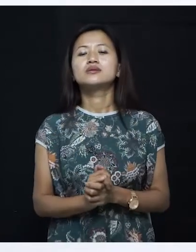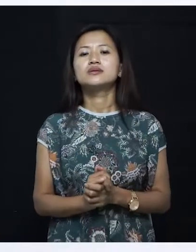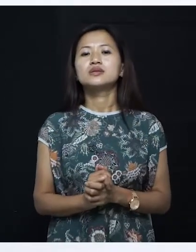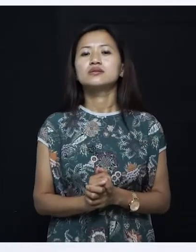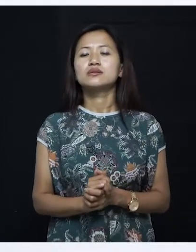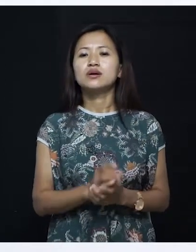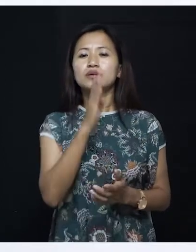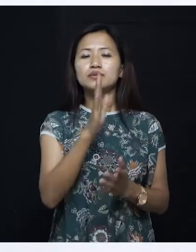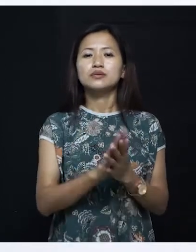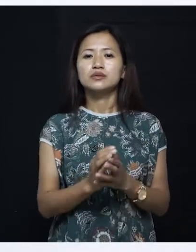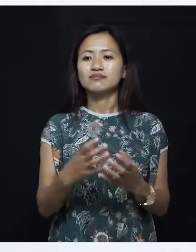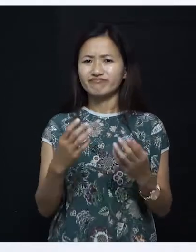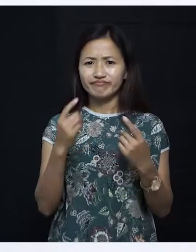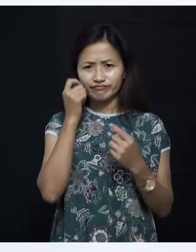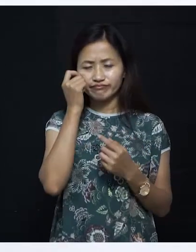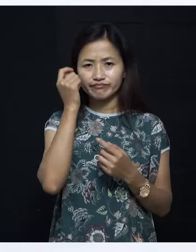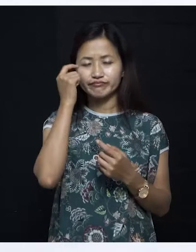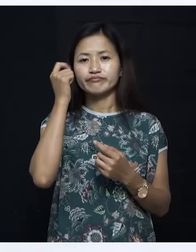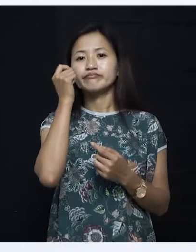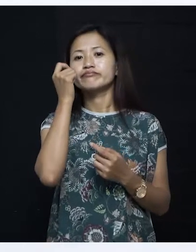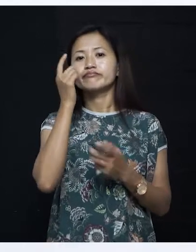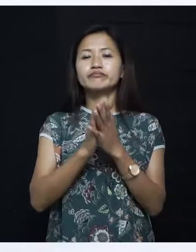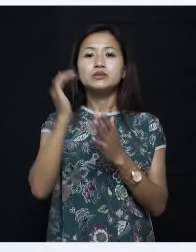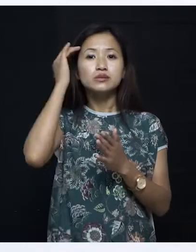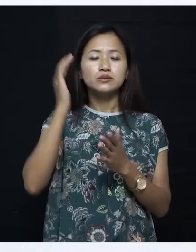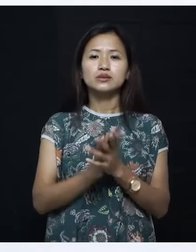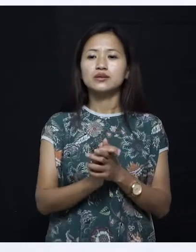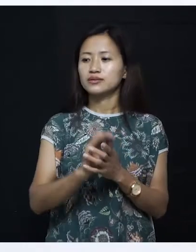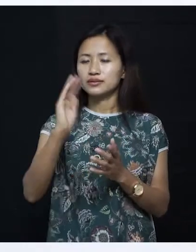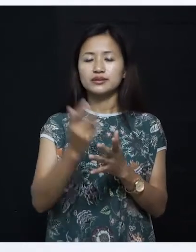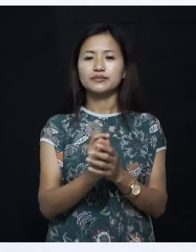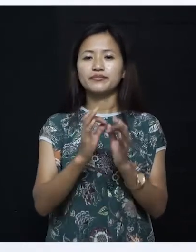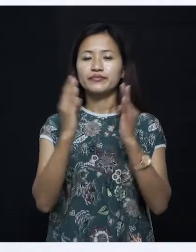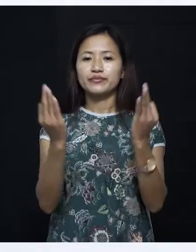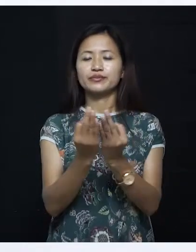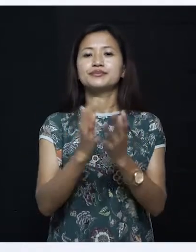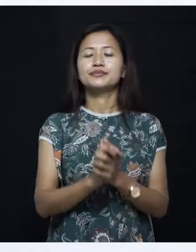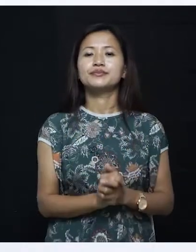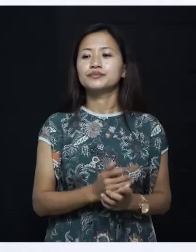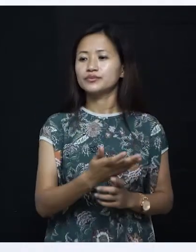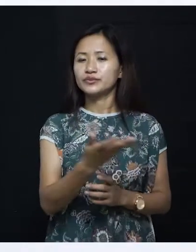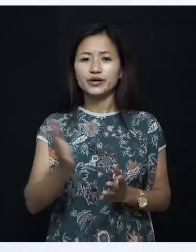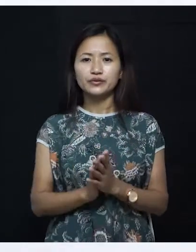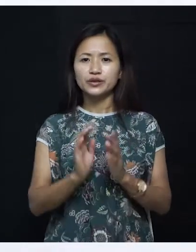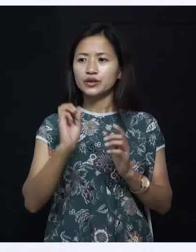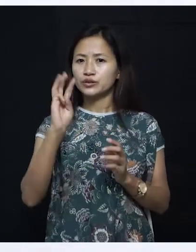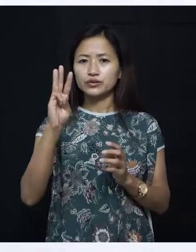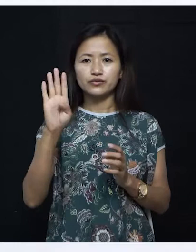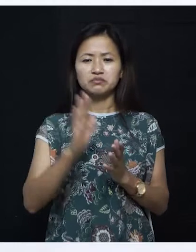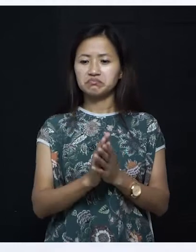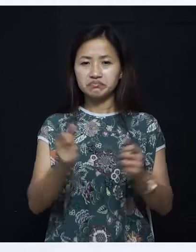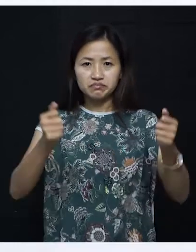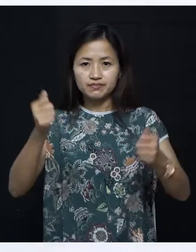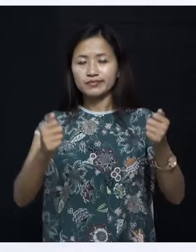wants, because you are aware that if you look around, you will find that in some families, okay? In some families, they have 3-4 cars, right?